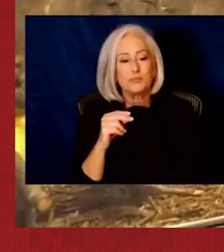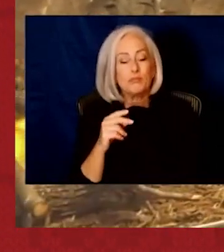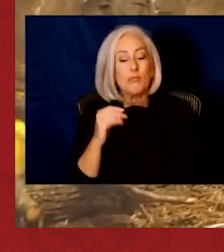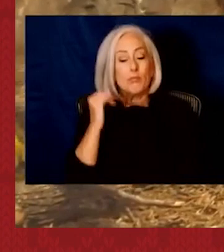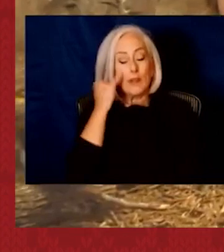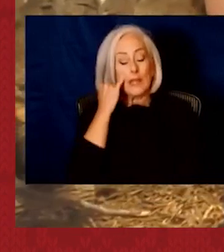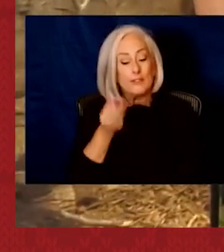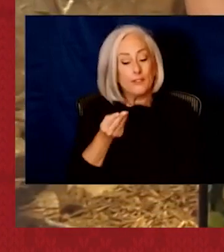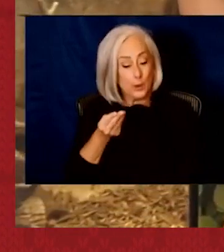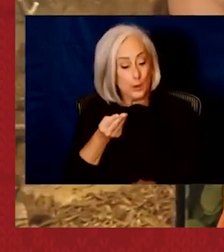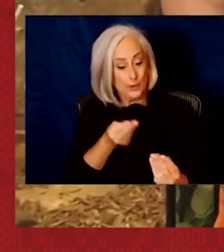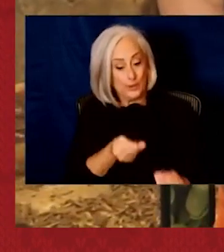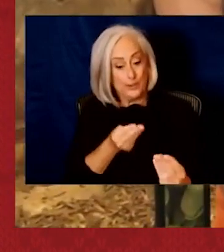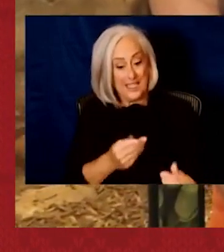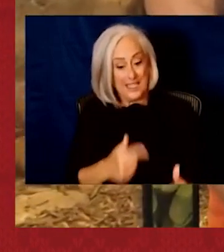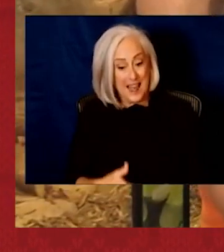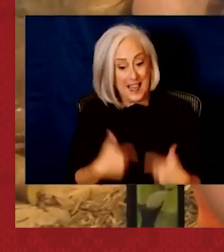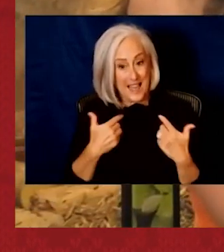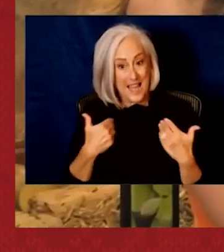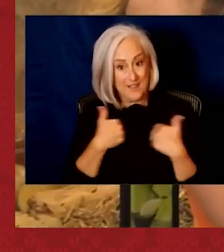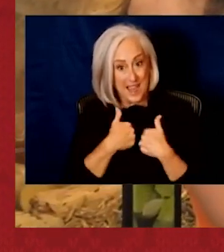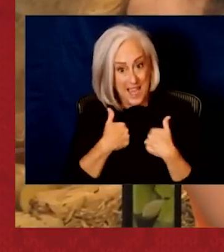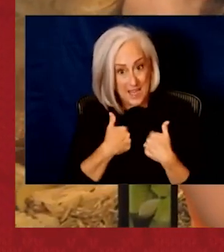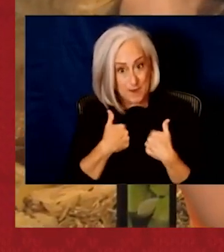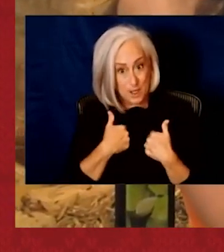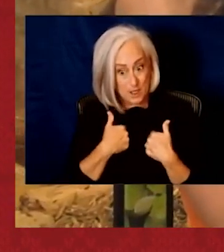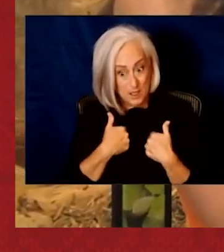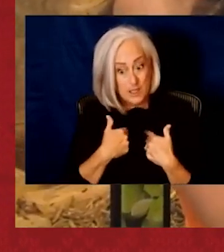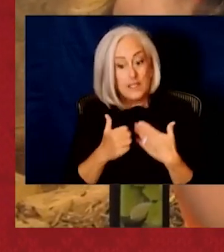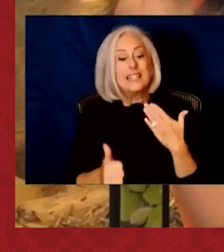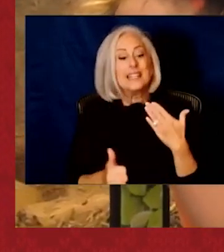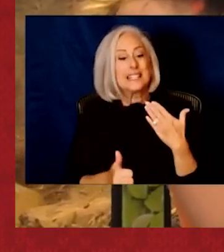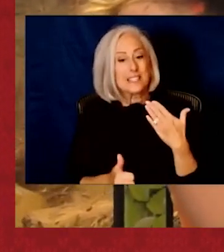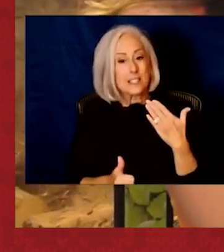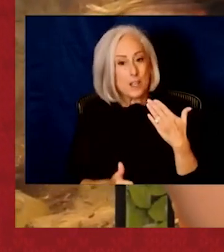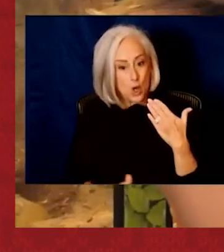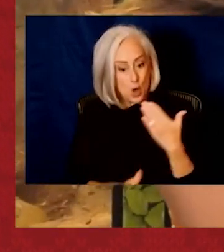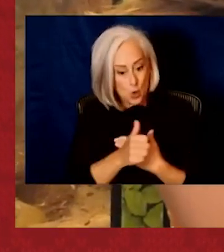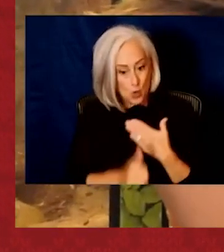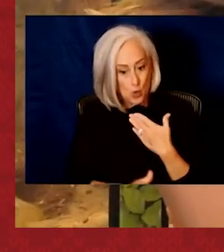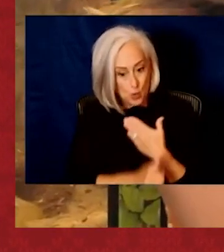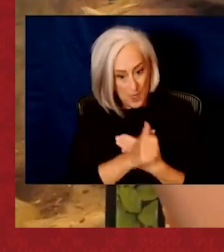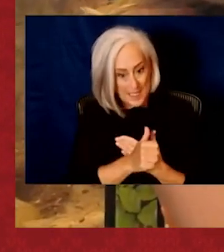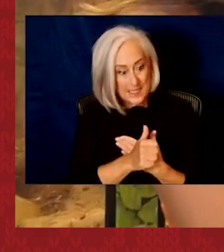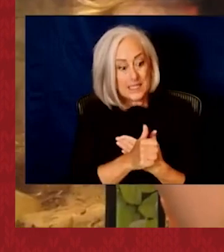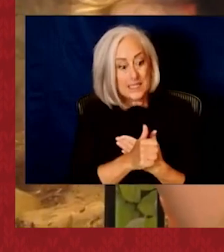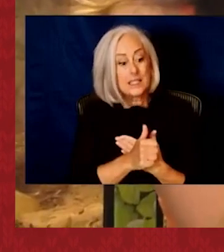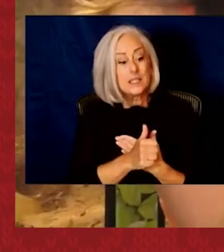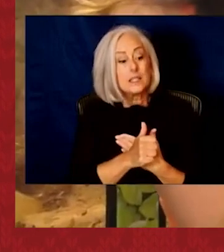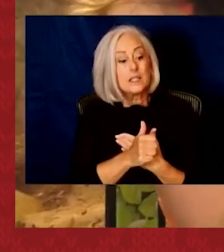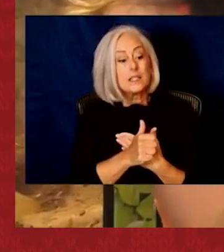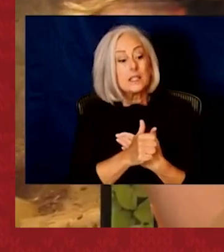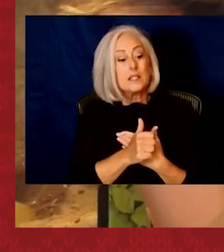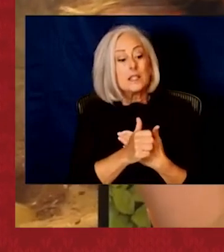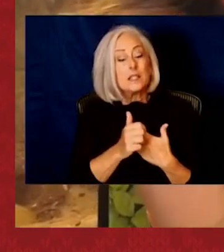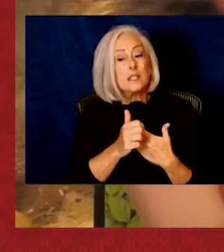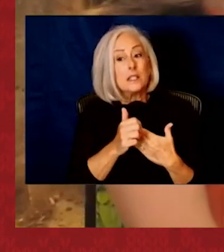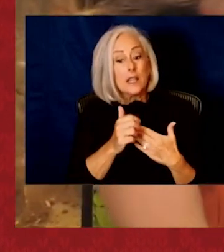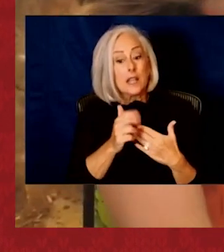in, you take a risk on the animals that you're actually feeding, doing some damage to the animals that you're trying to feed.